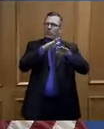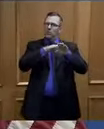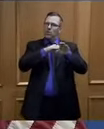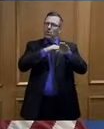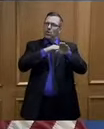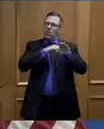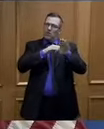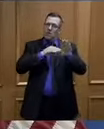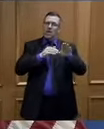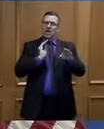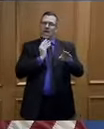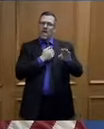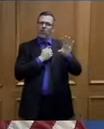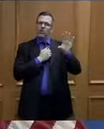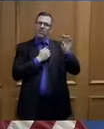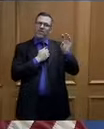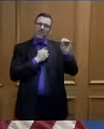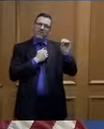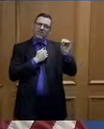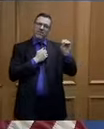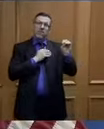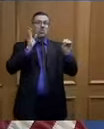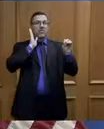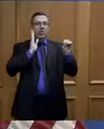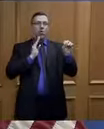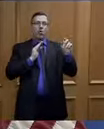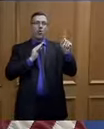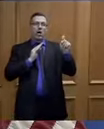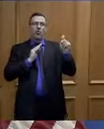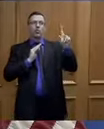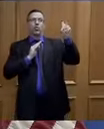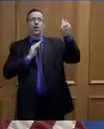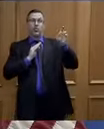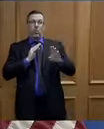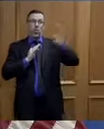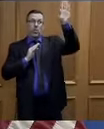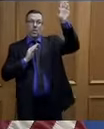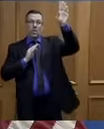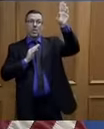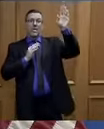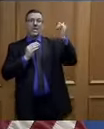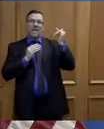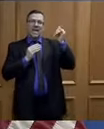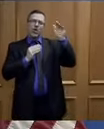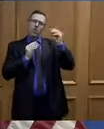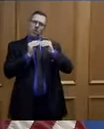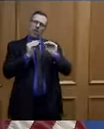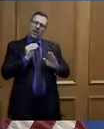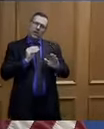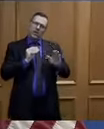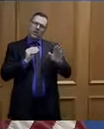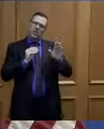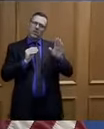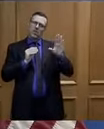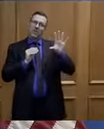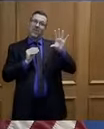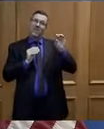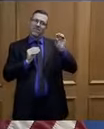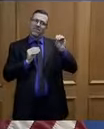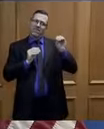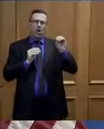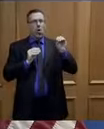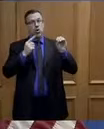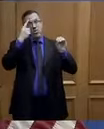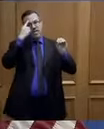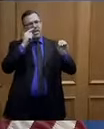opposed to 100 or 200 like we had. Please know that does not represent a flattening of the curve. We